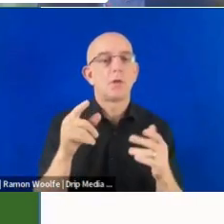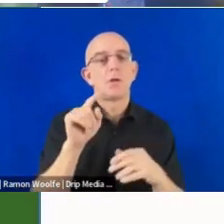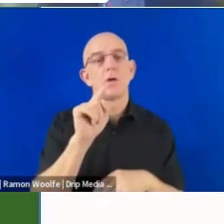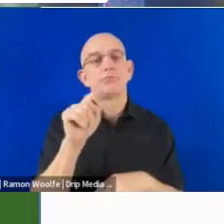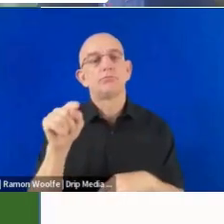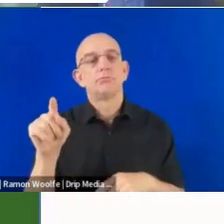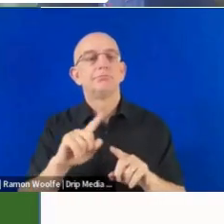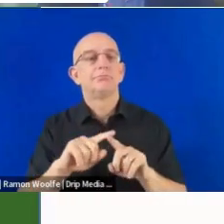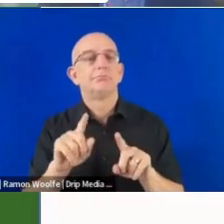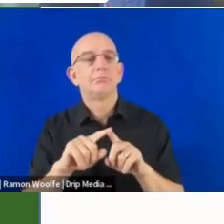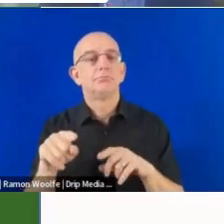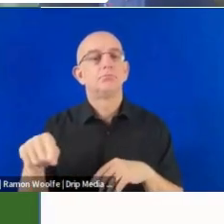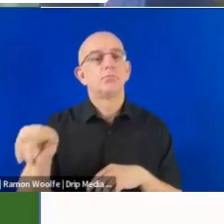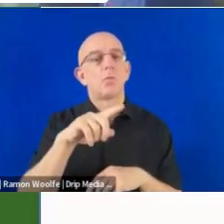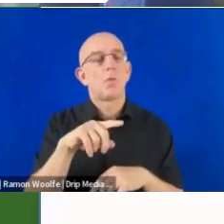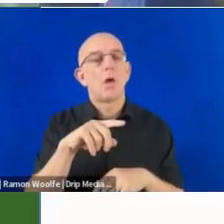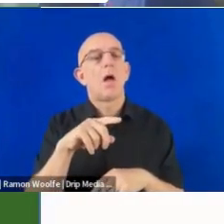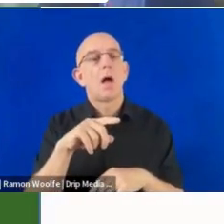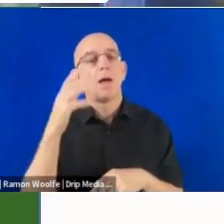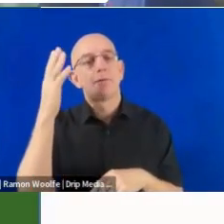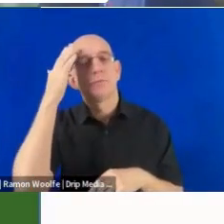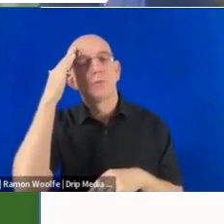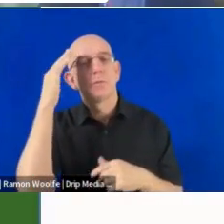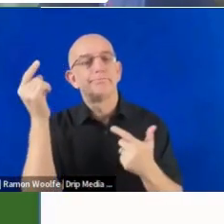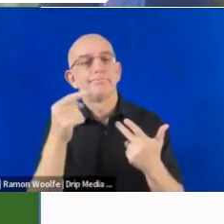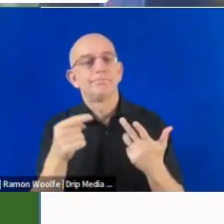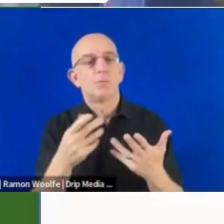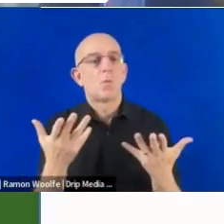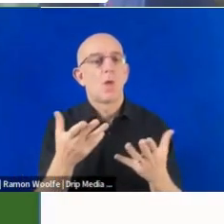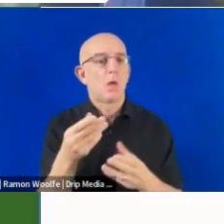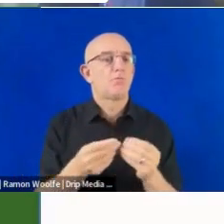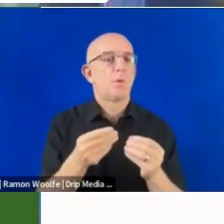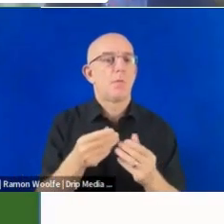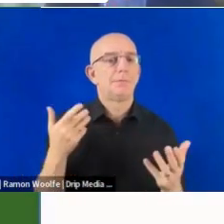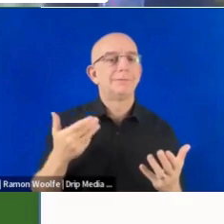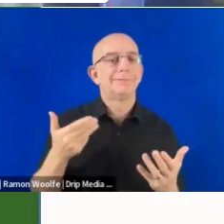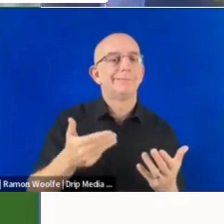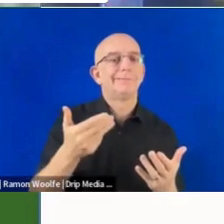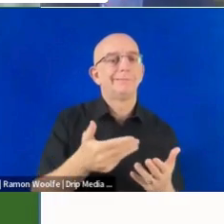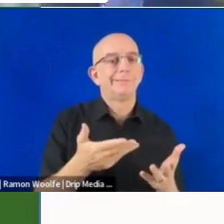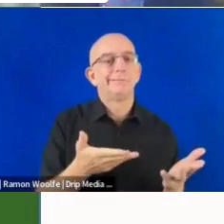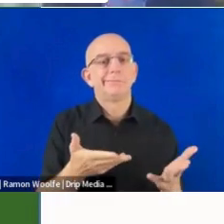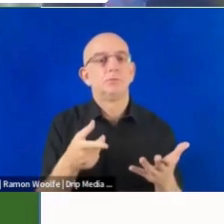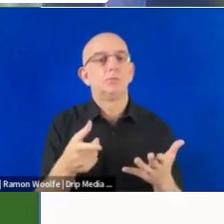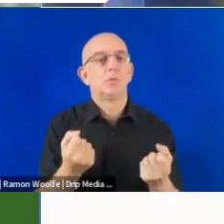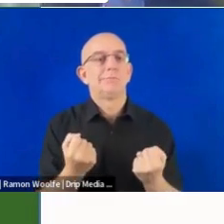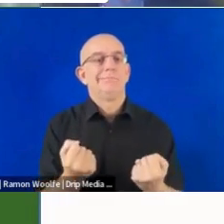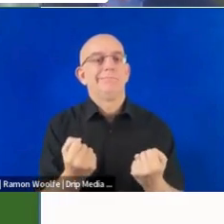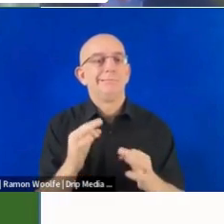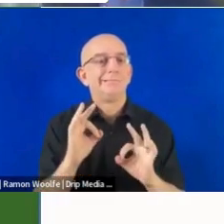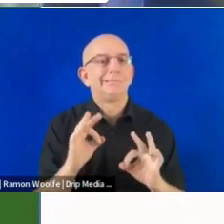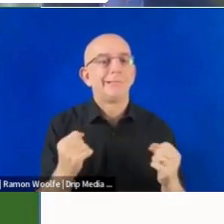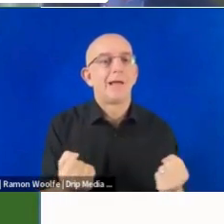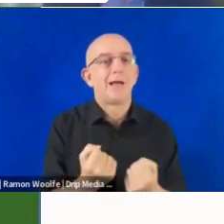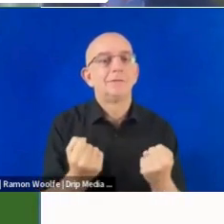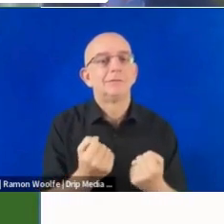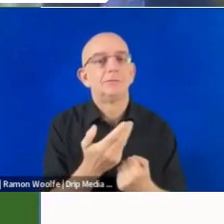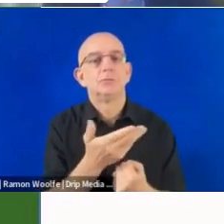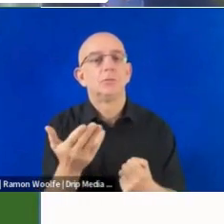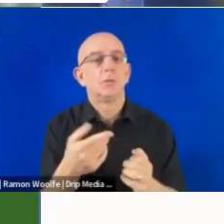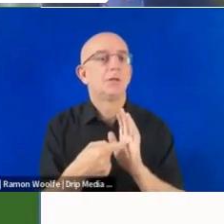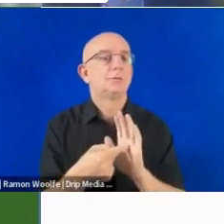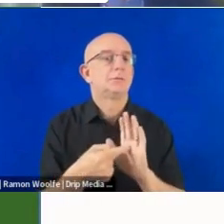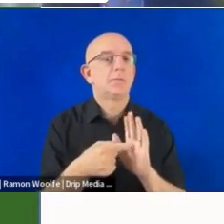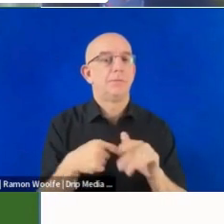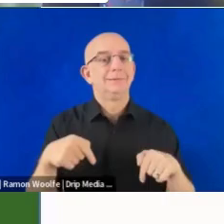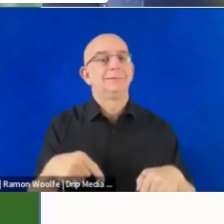to highlight some of the key issues and important activities that have happened with examples from